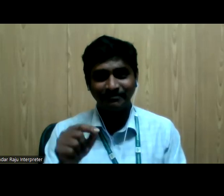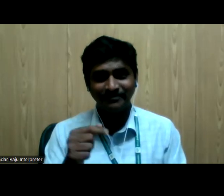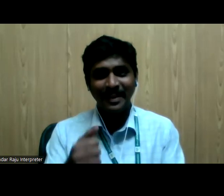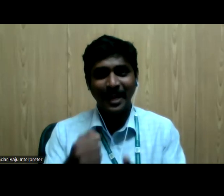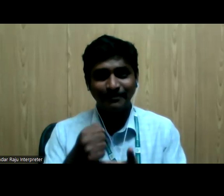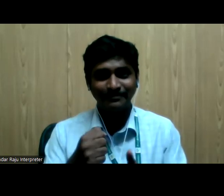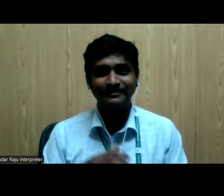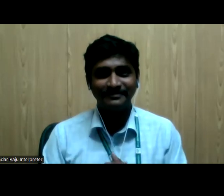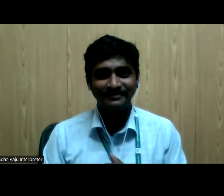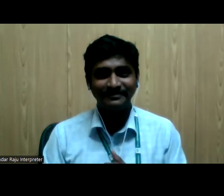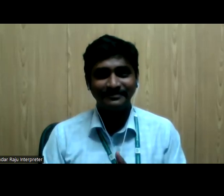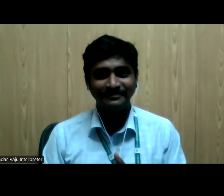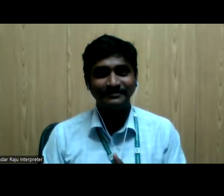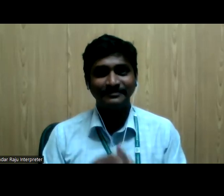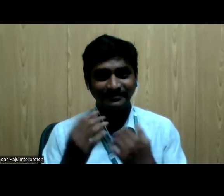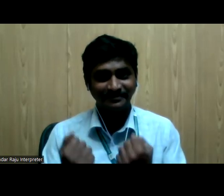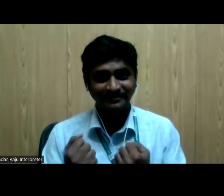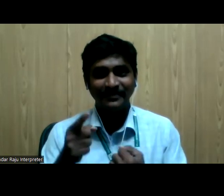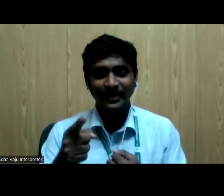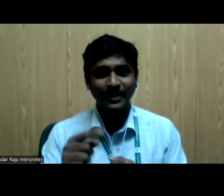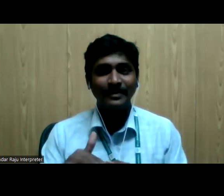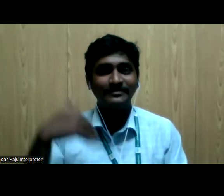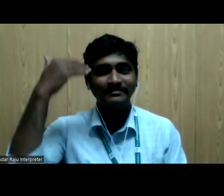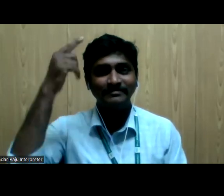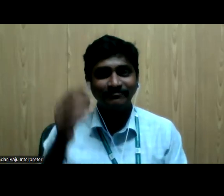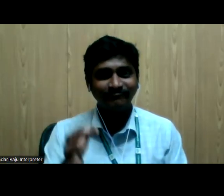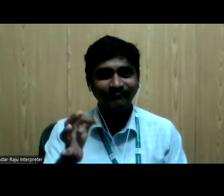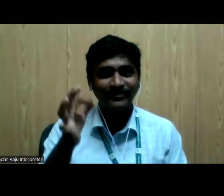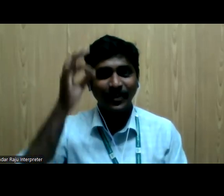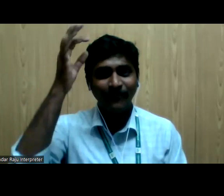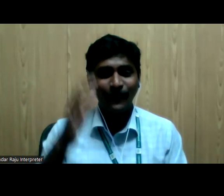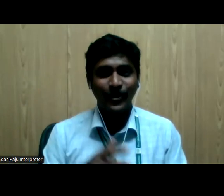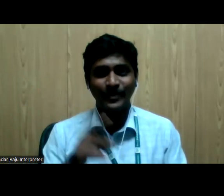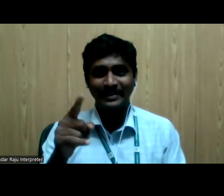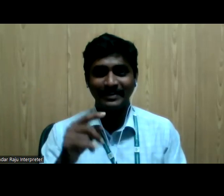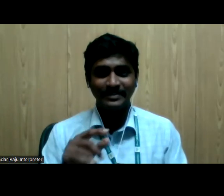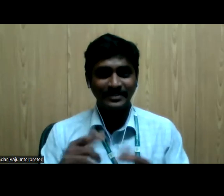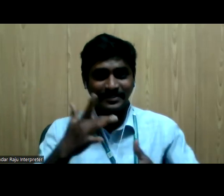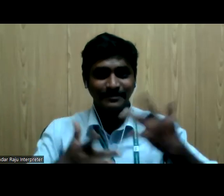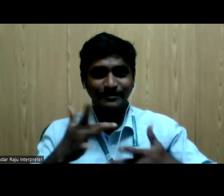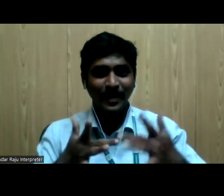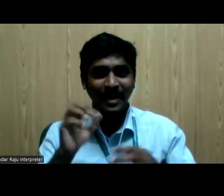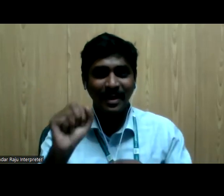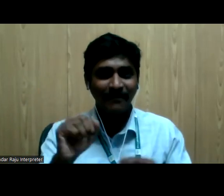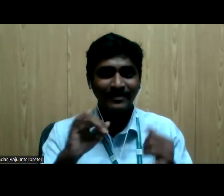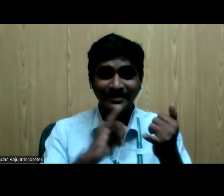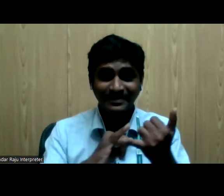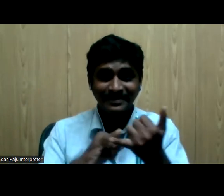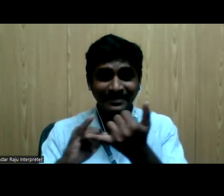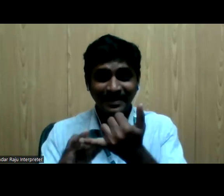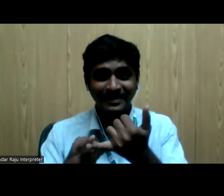today. Now, let us take forward the spirit of Saajhi Samajh and implement the valuable